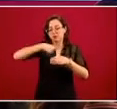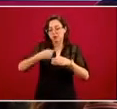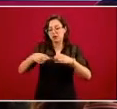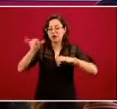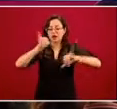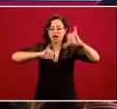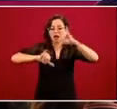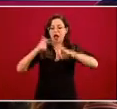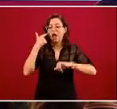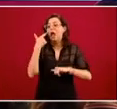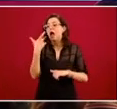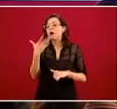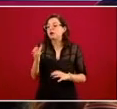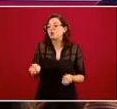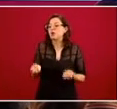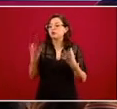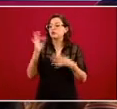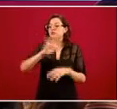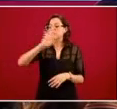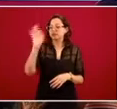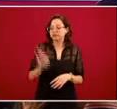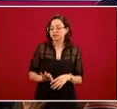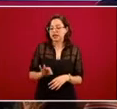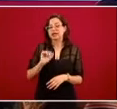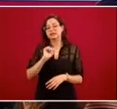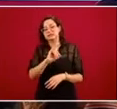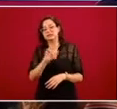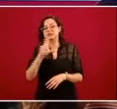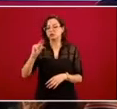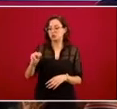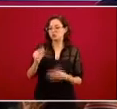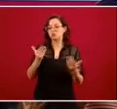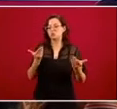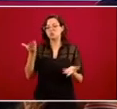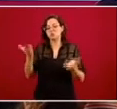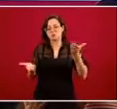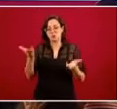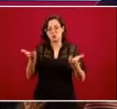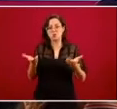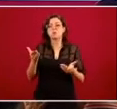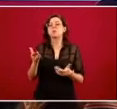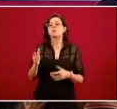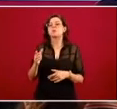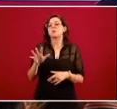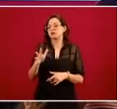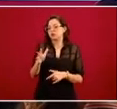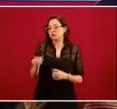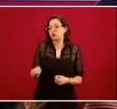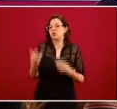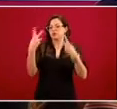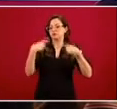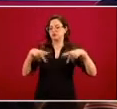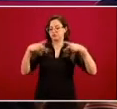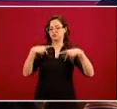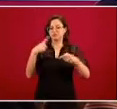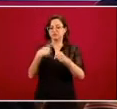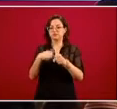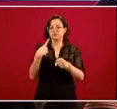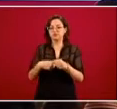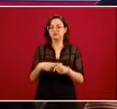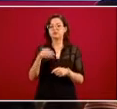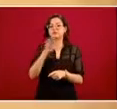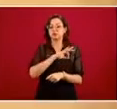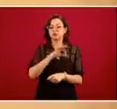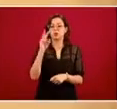just recommended the proper care measures. They isolate themselves at home, and there is only a 10% of the mild cases that